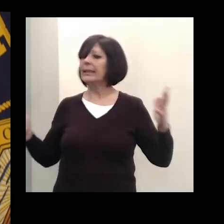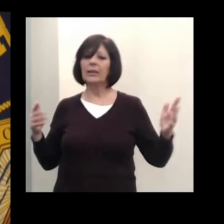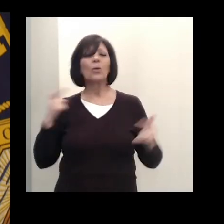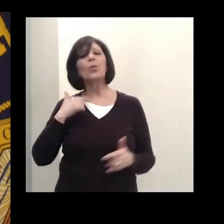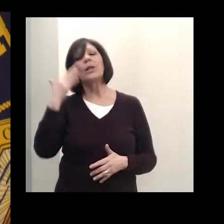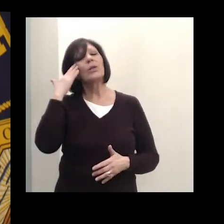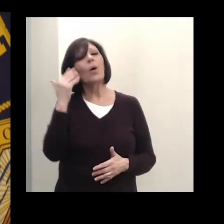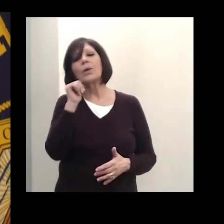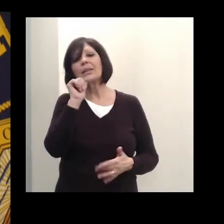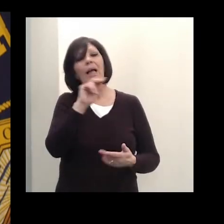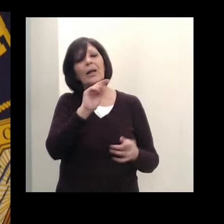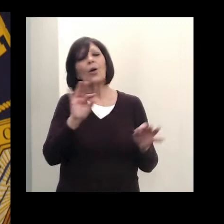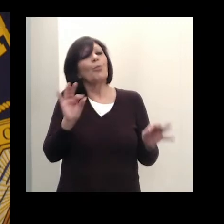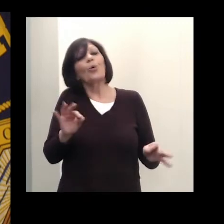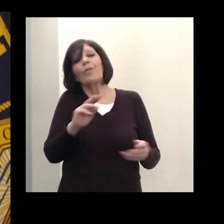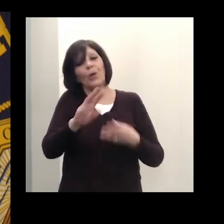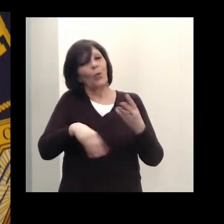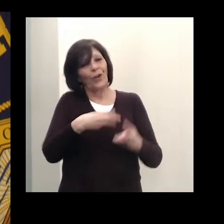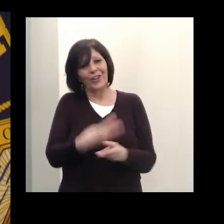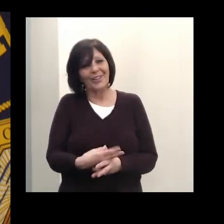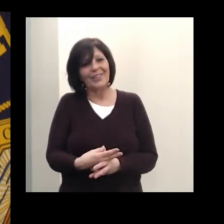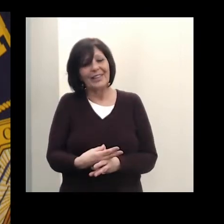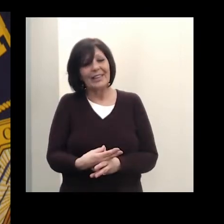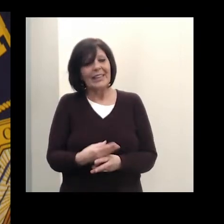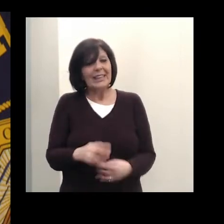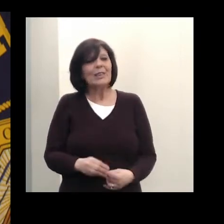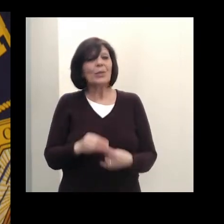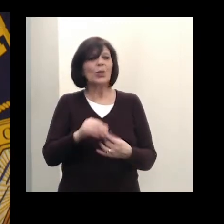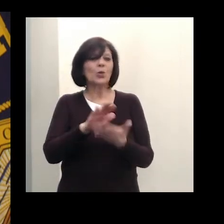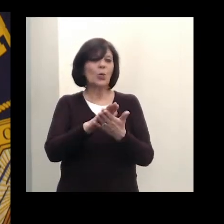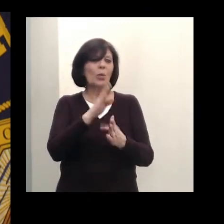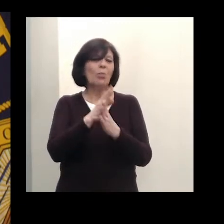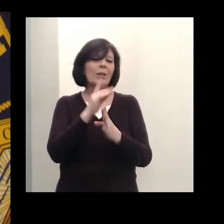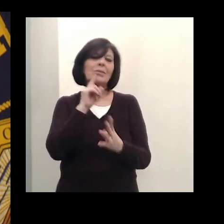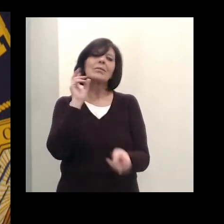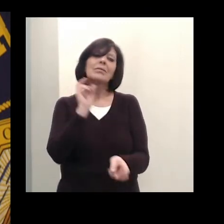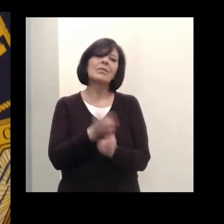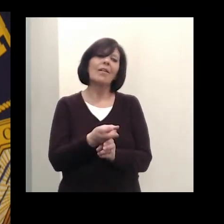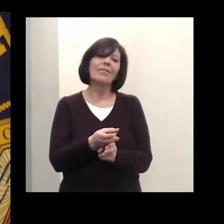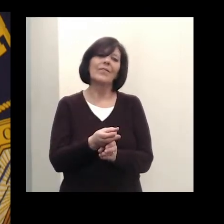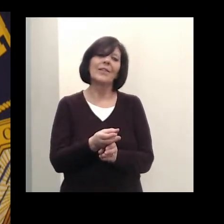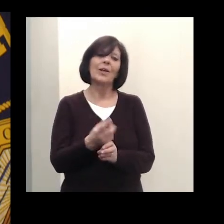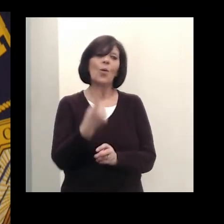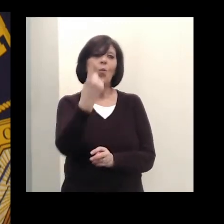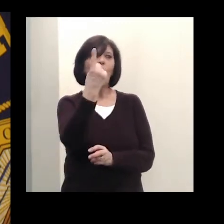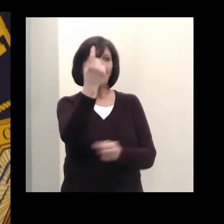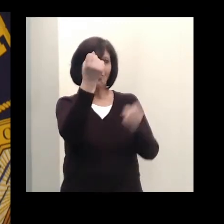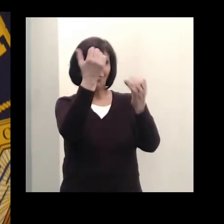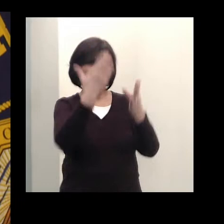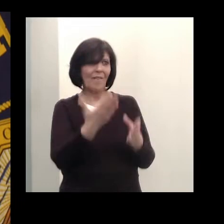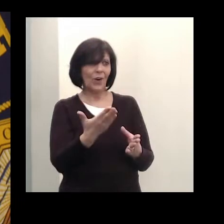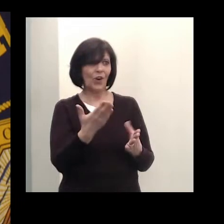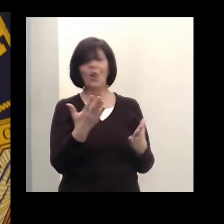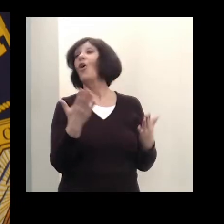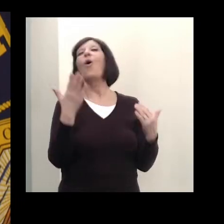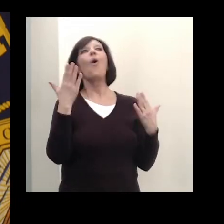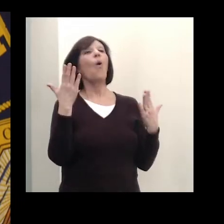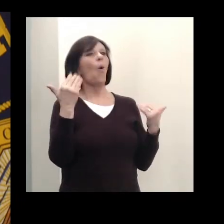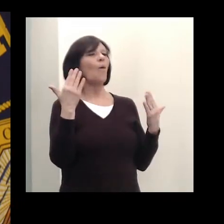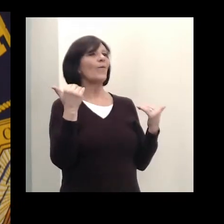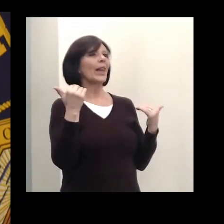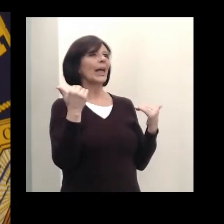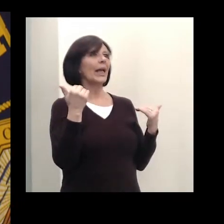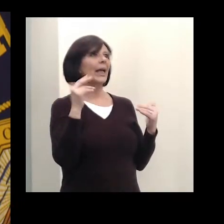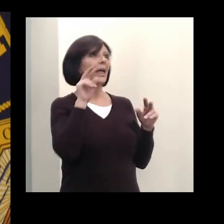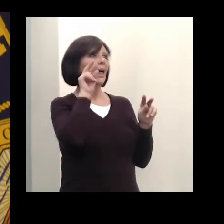in a perfect world, and especially in a school bus, it's really tough because there's one bus driver who hopefully has their eyes